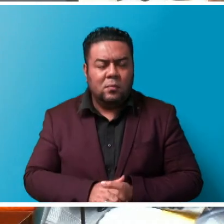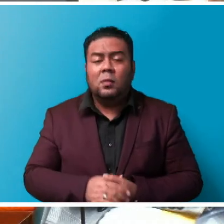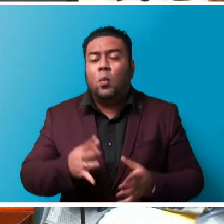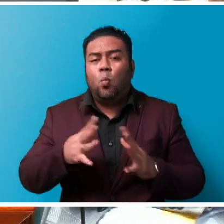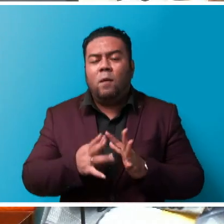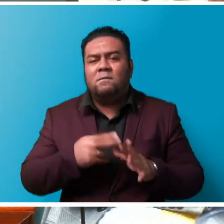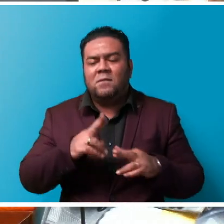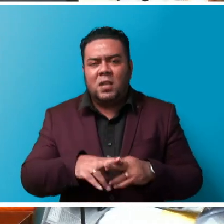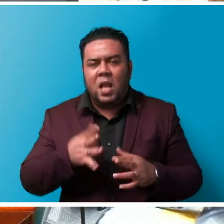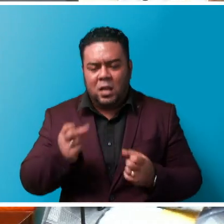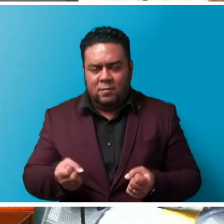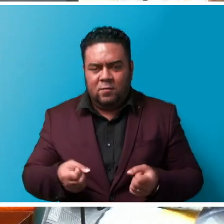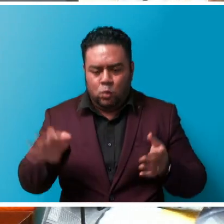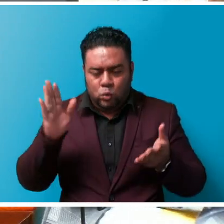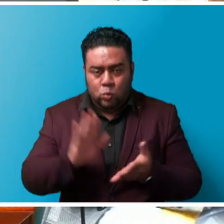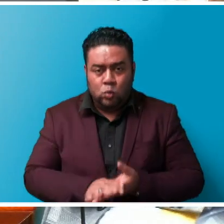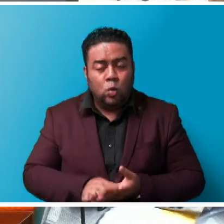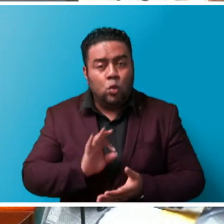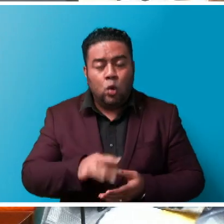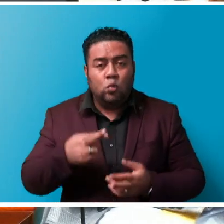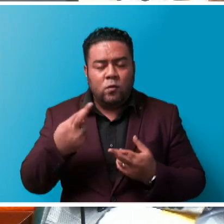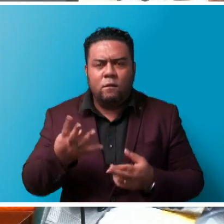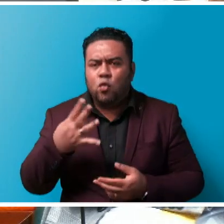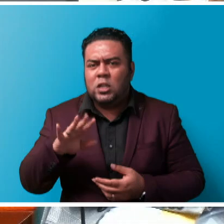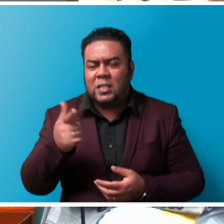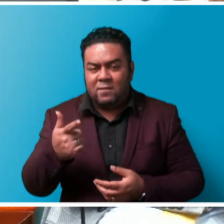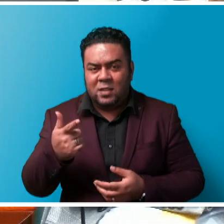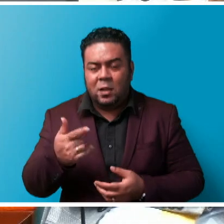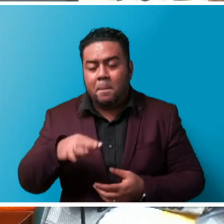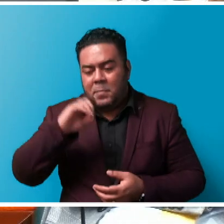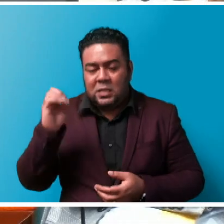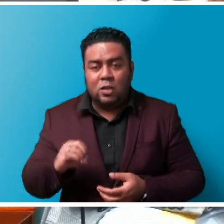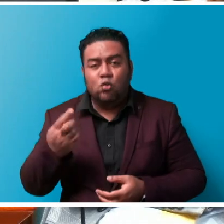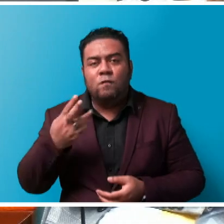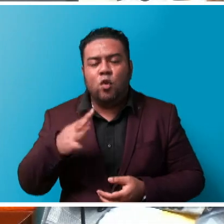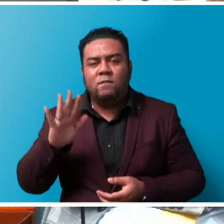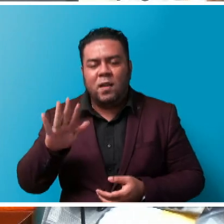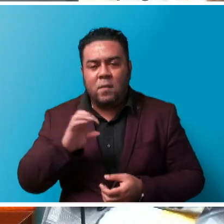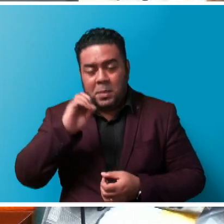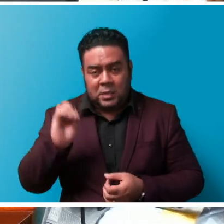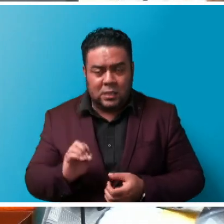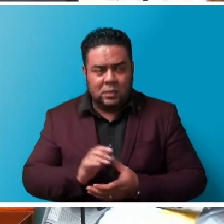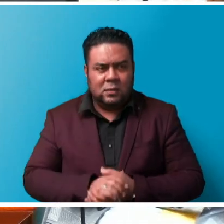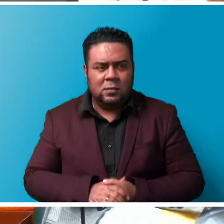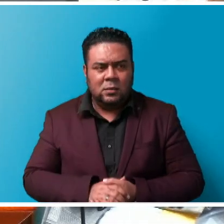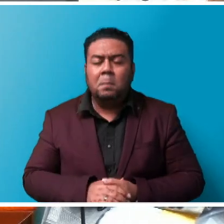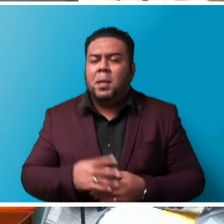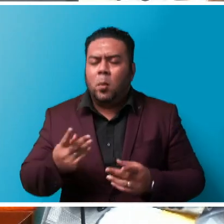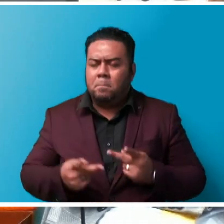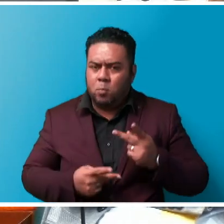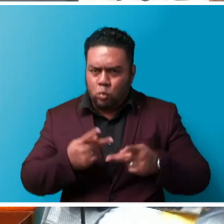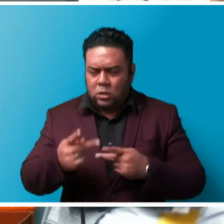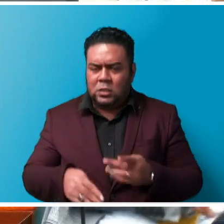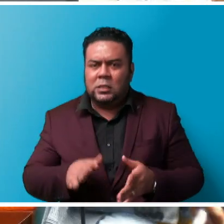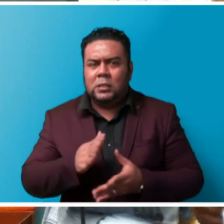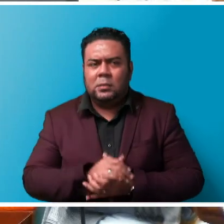successfully reduced non-revenue water from 47% to 45%, marking progress in leak control and